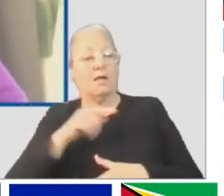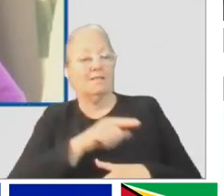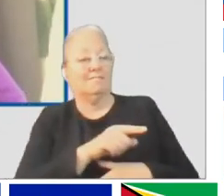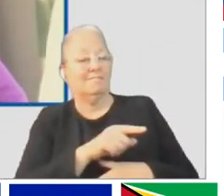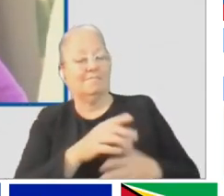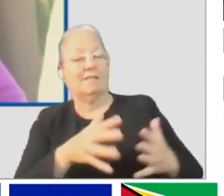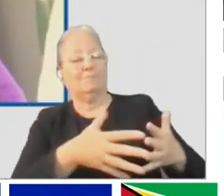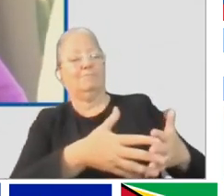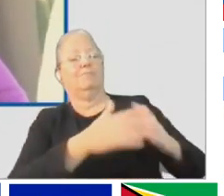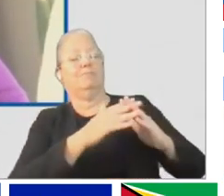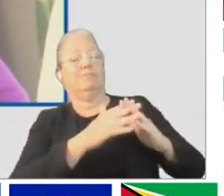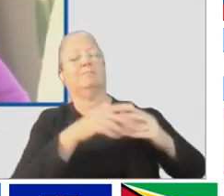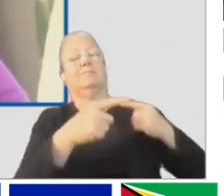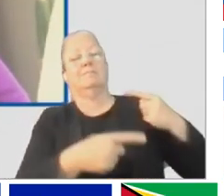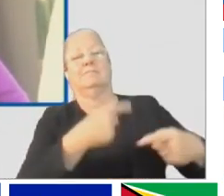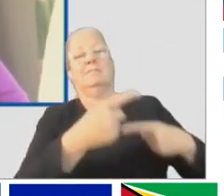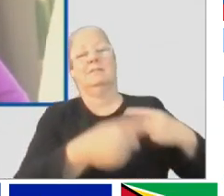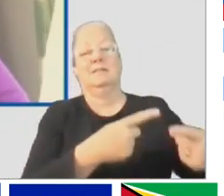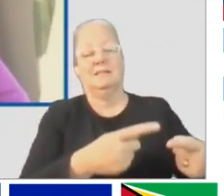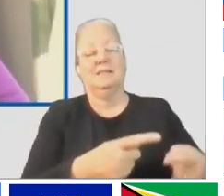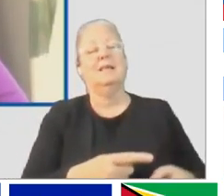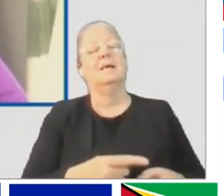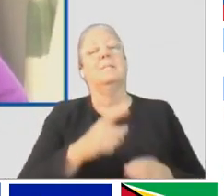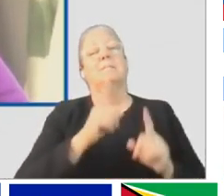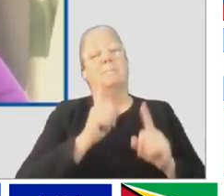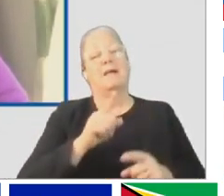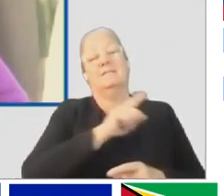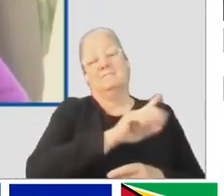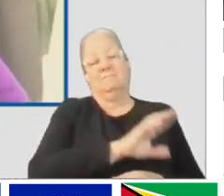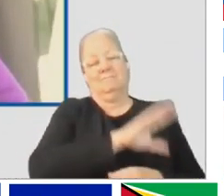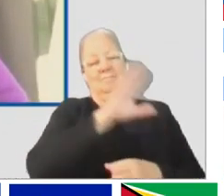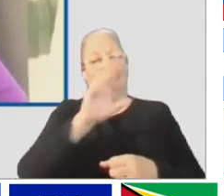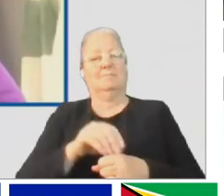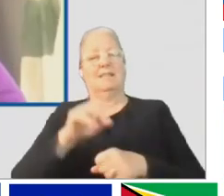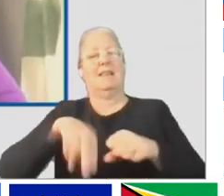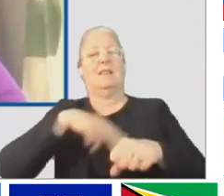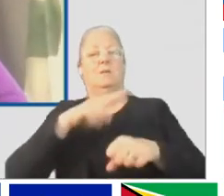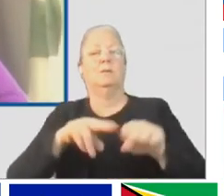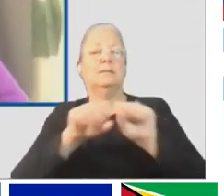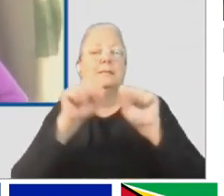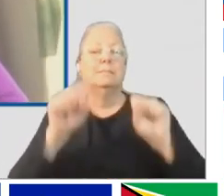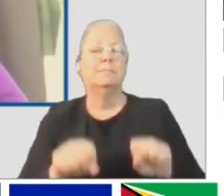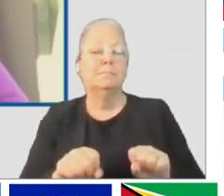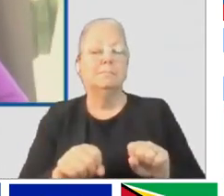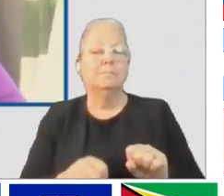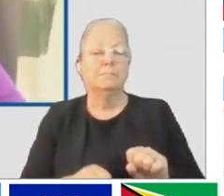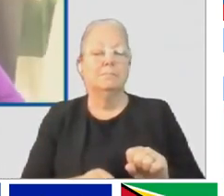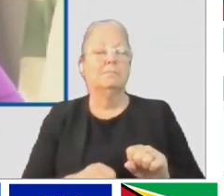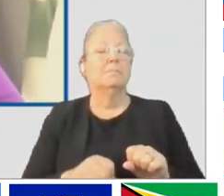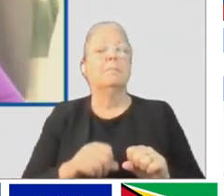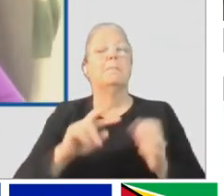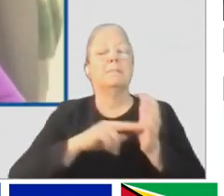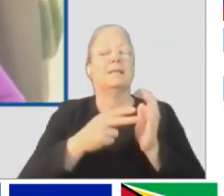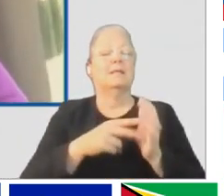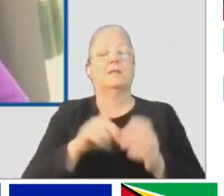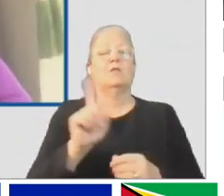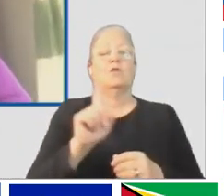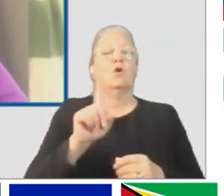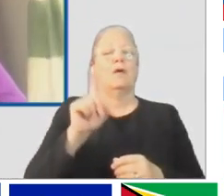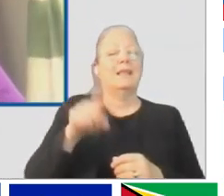auxiliary role, they're always part of the national system. So it's not really an issue for us integrating them at the national level.